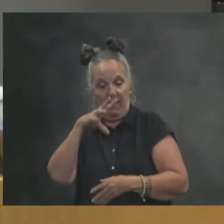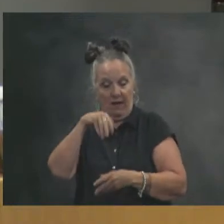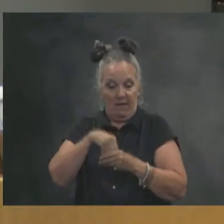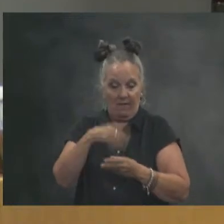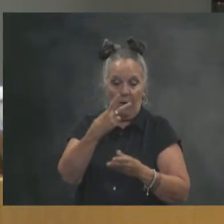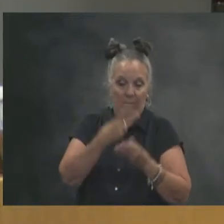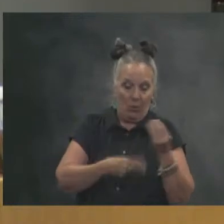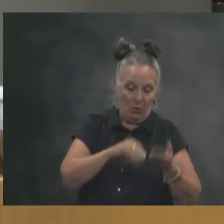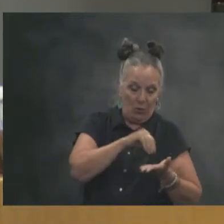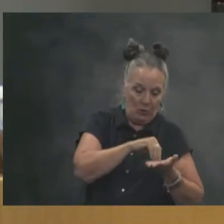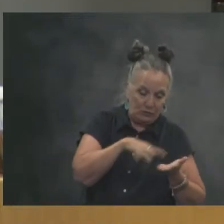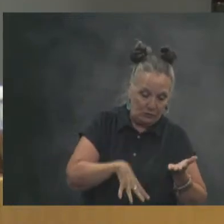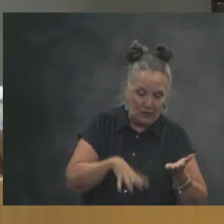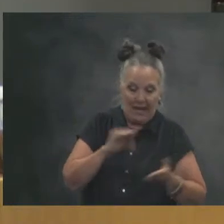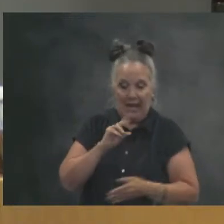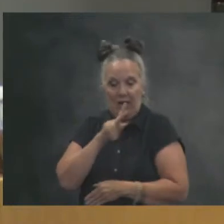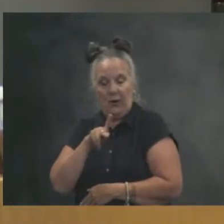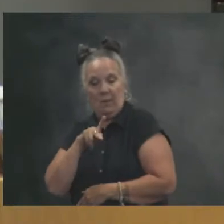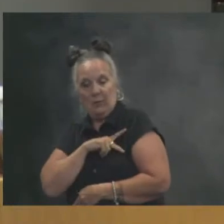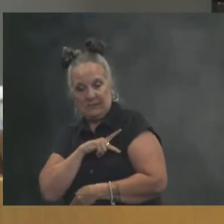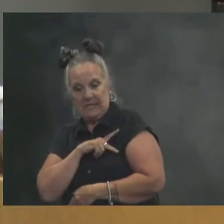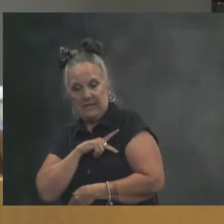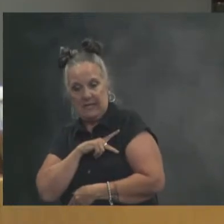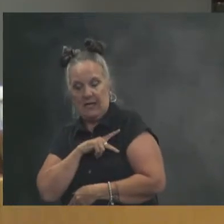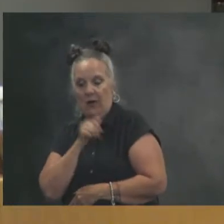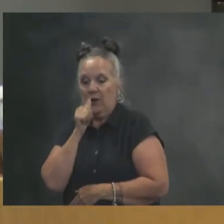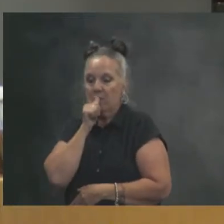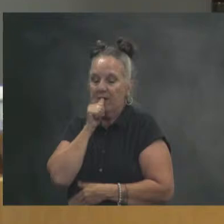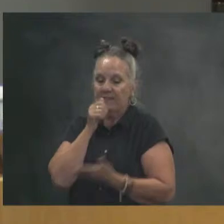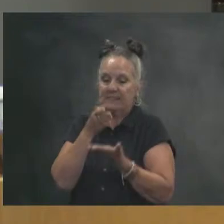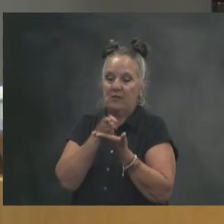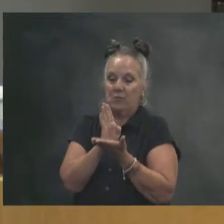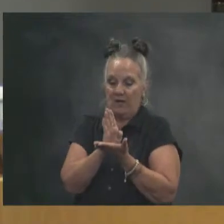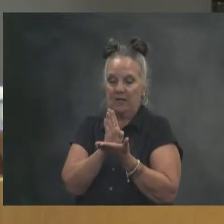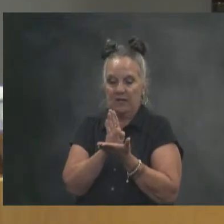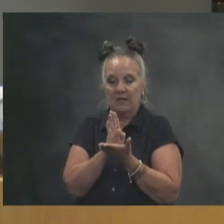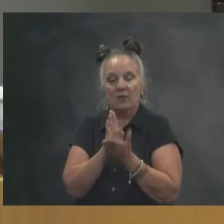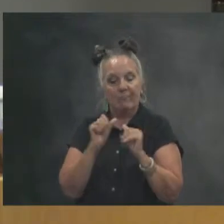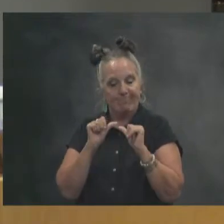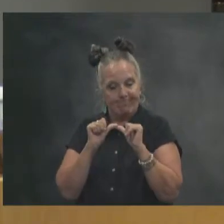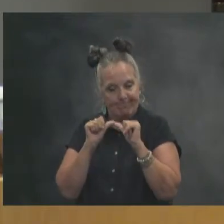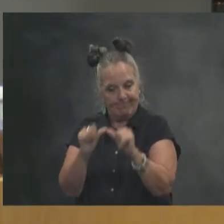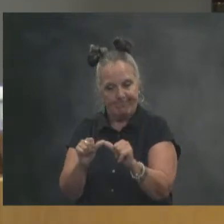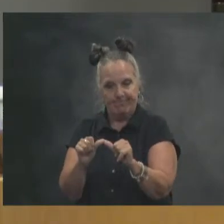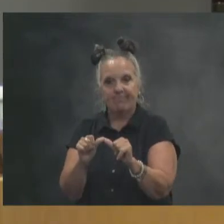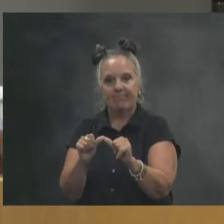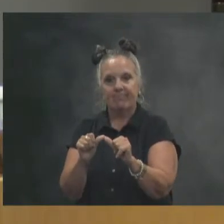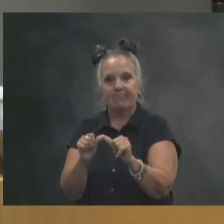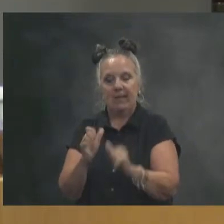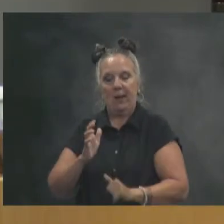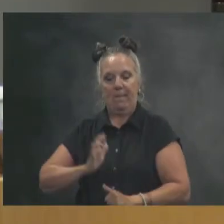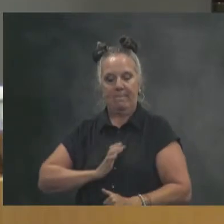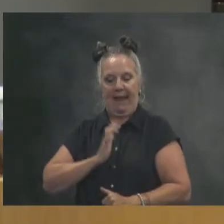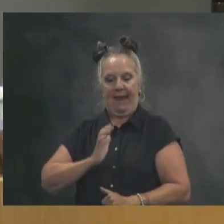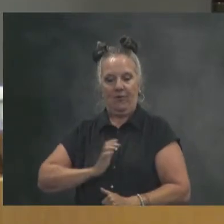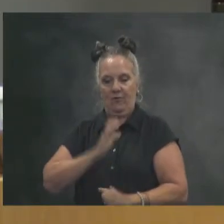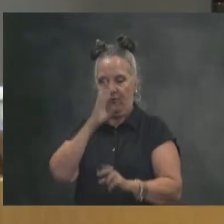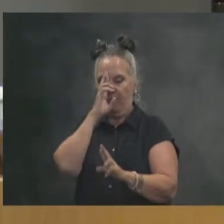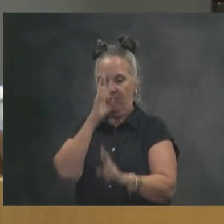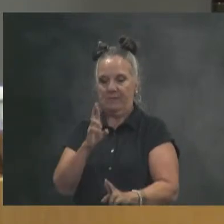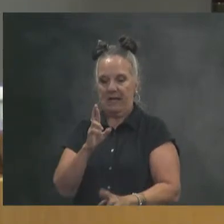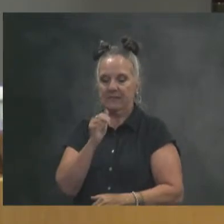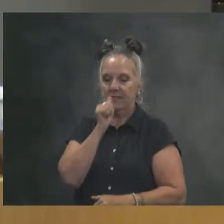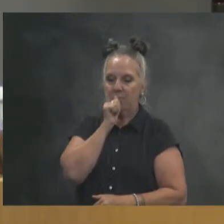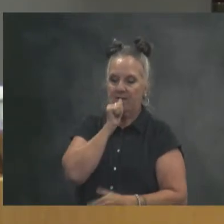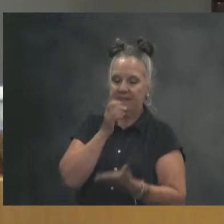both student and personnel privacy rights, it will be conducted in a manner that respects the